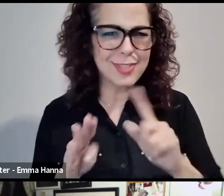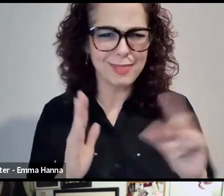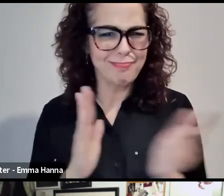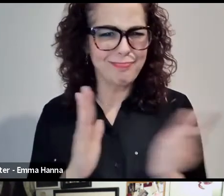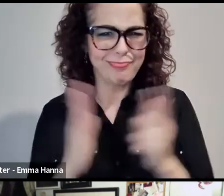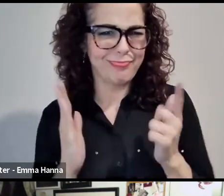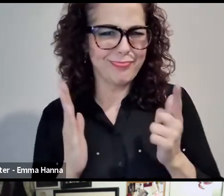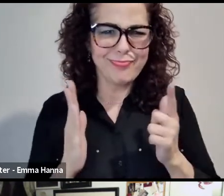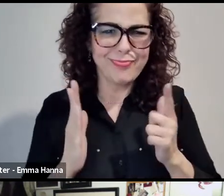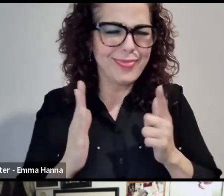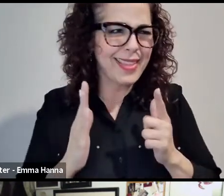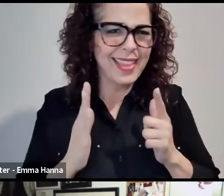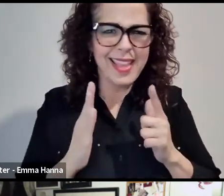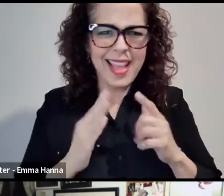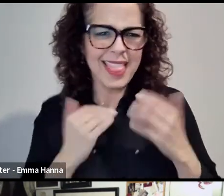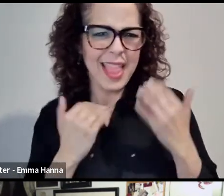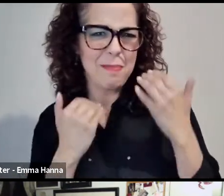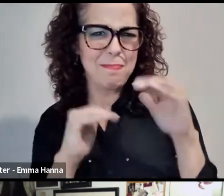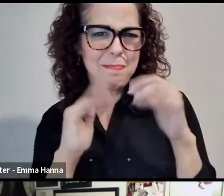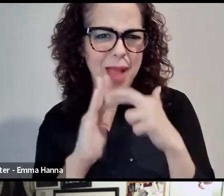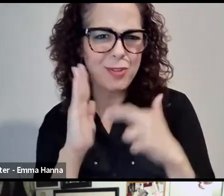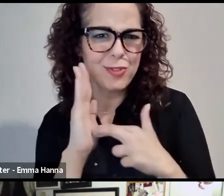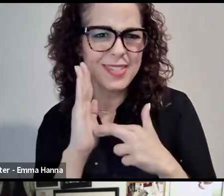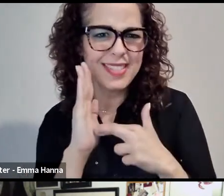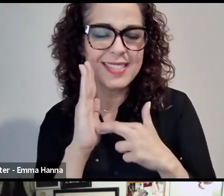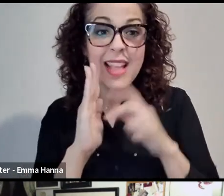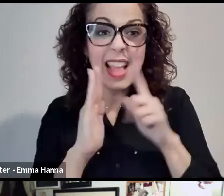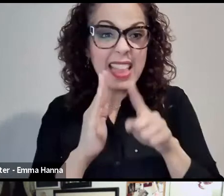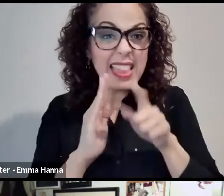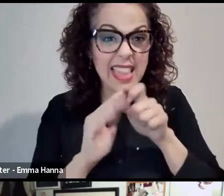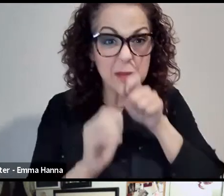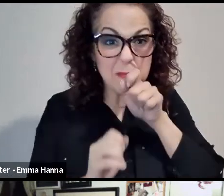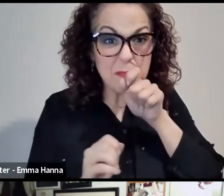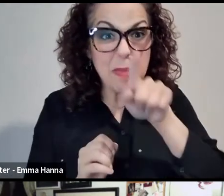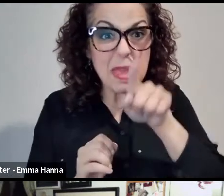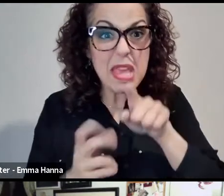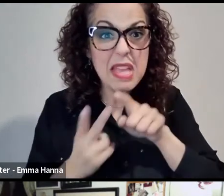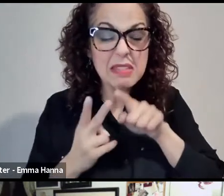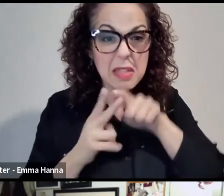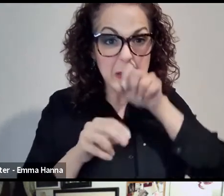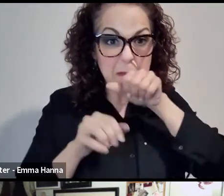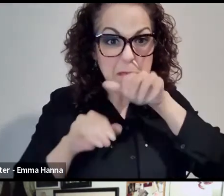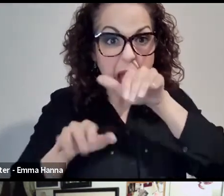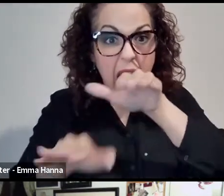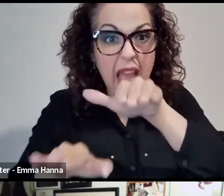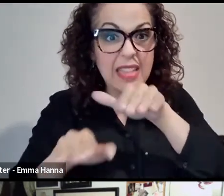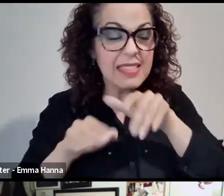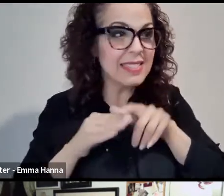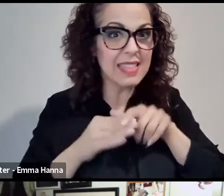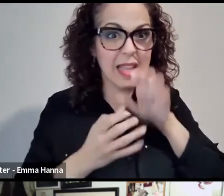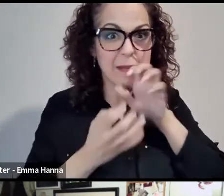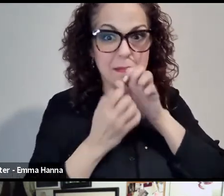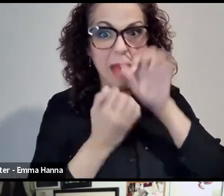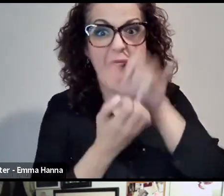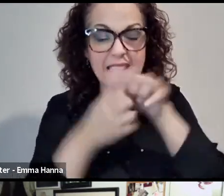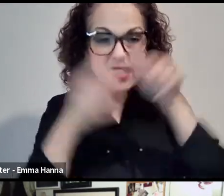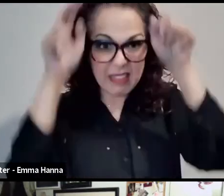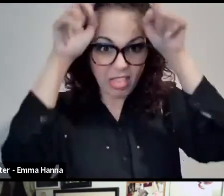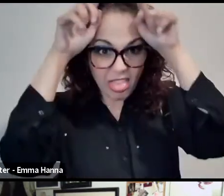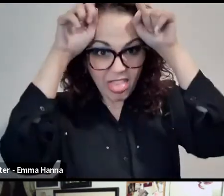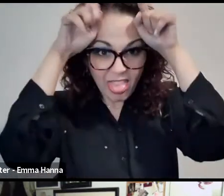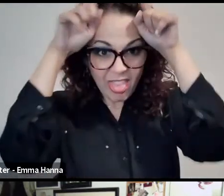and they spit and they bite and they, you know, mystically beam little things at your